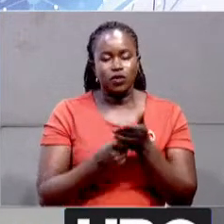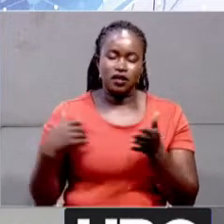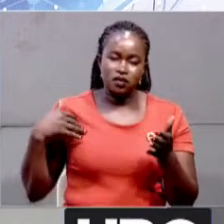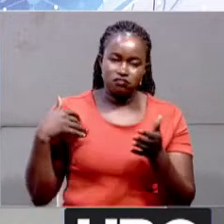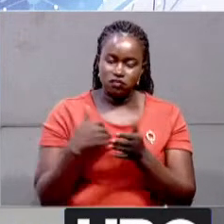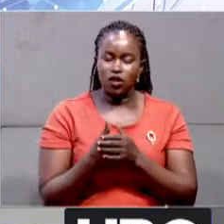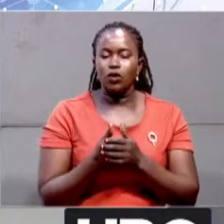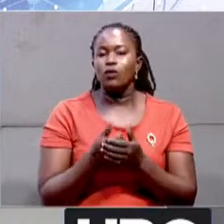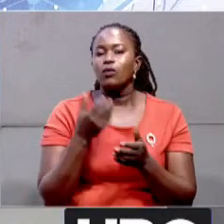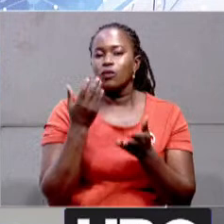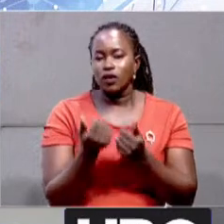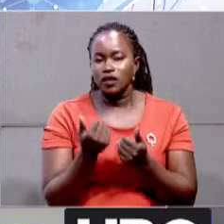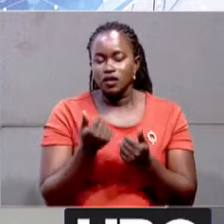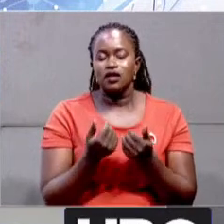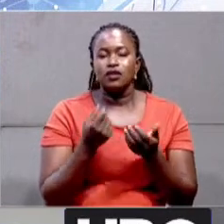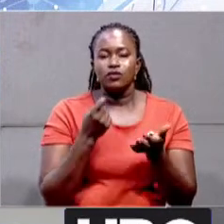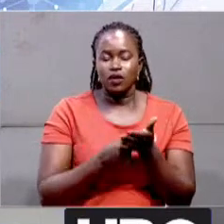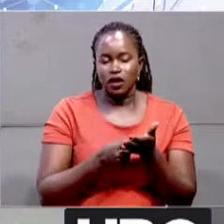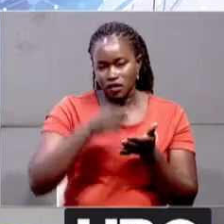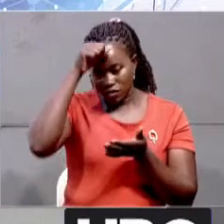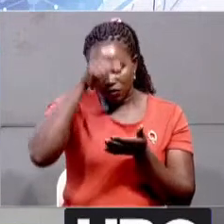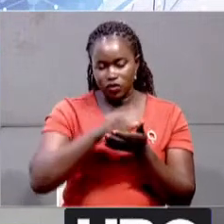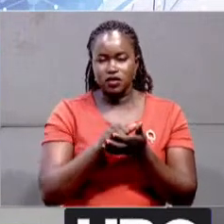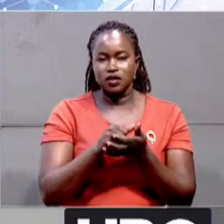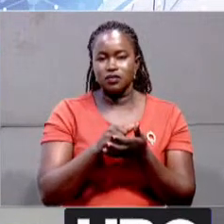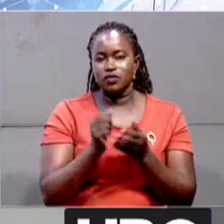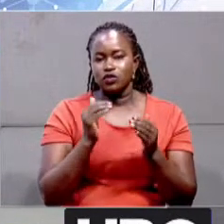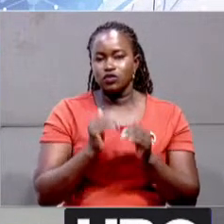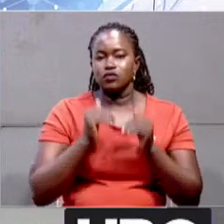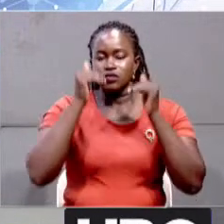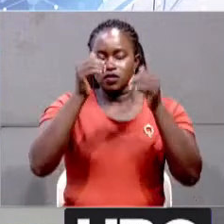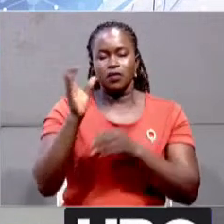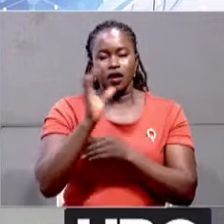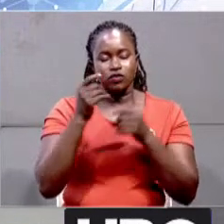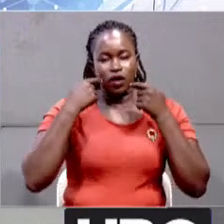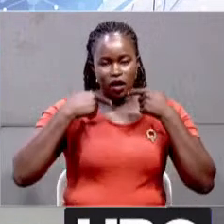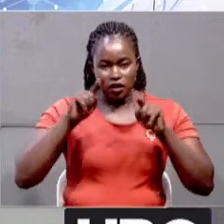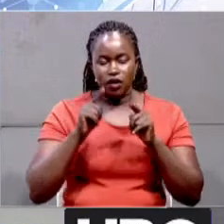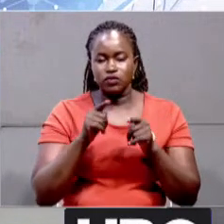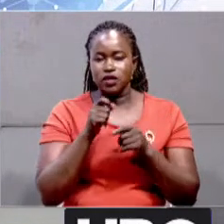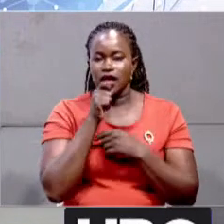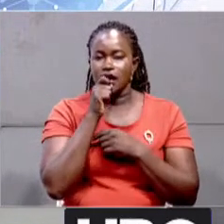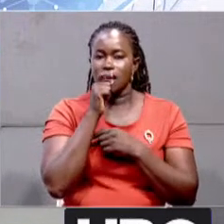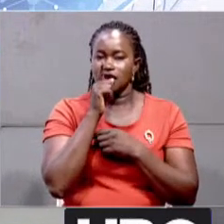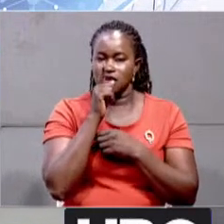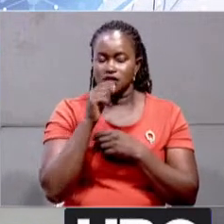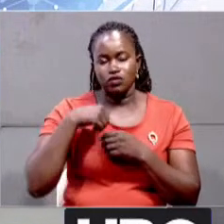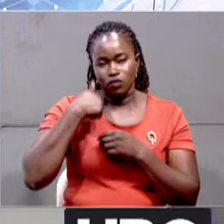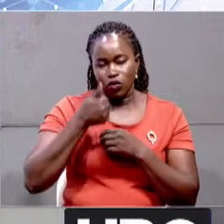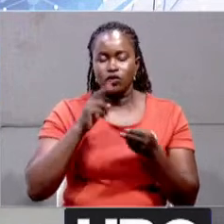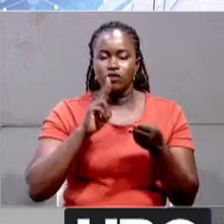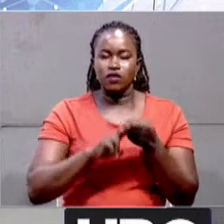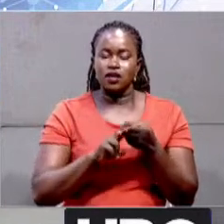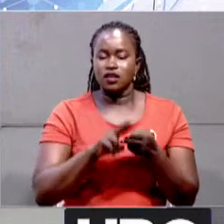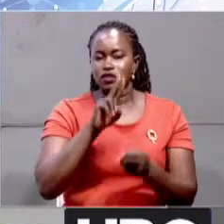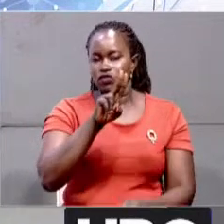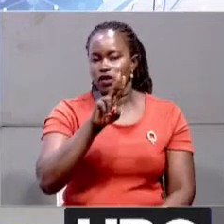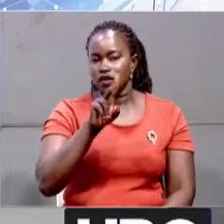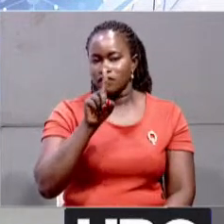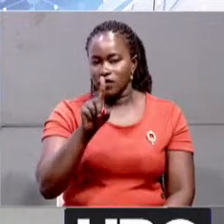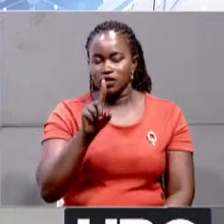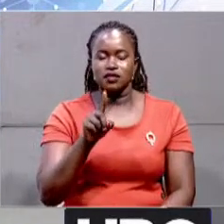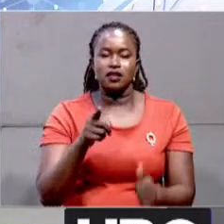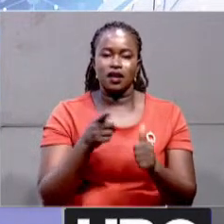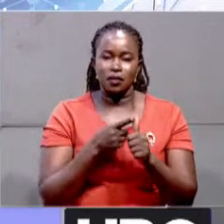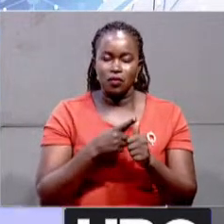all day. Uganda Muslim Supreme Council has announced Eid prayers will be held tomorrow, Friday the 21st of